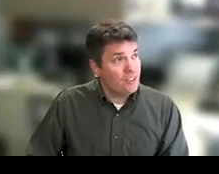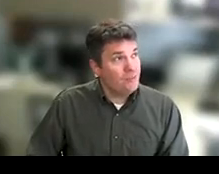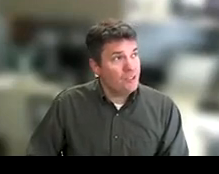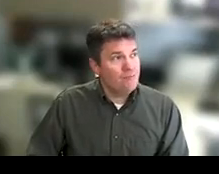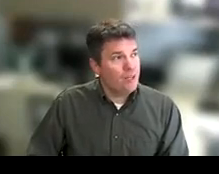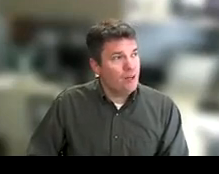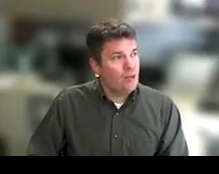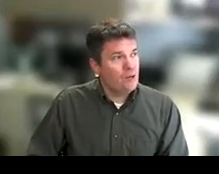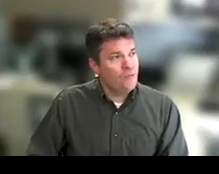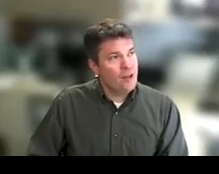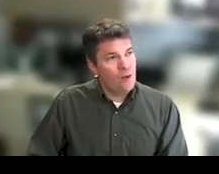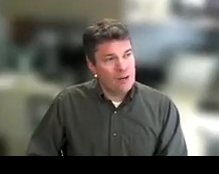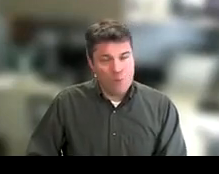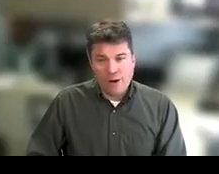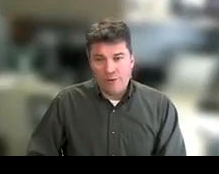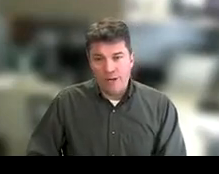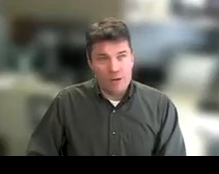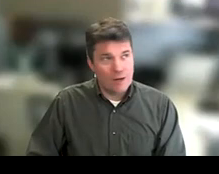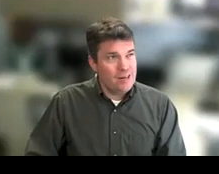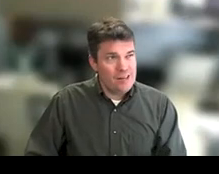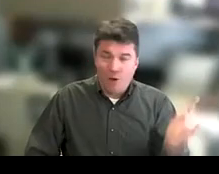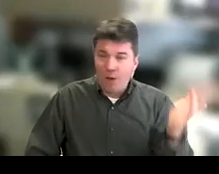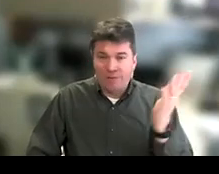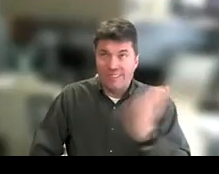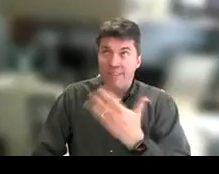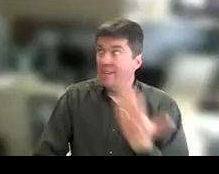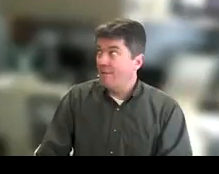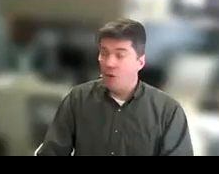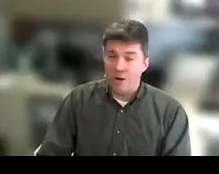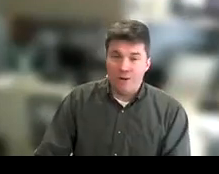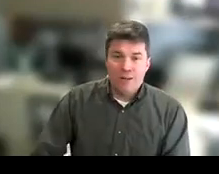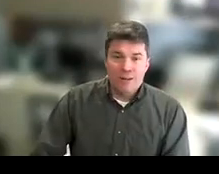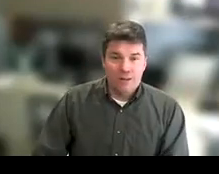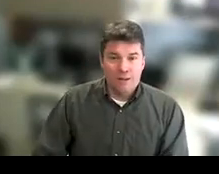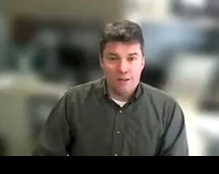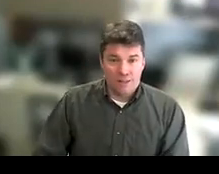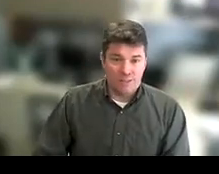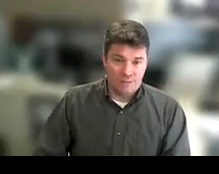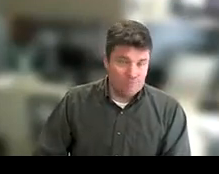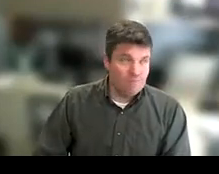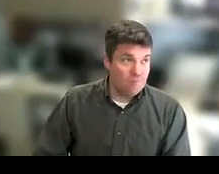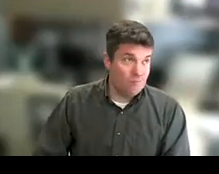Emergency alert systems. Just one thing I wanted to point out really quickly. You've probably seen these everywhere.